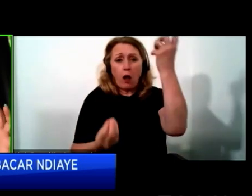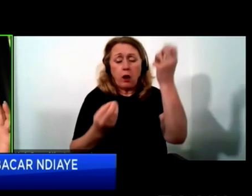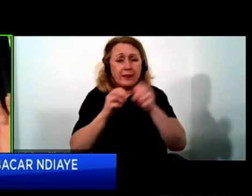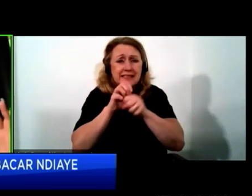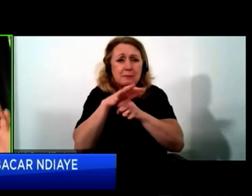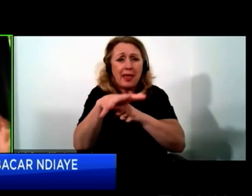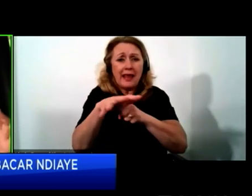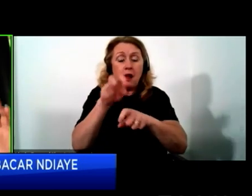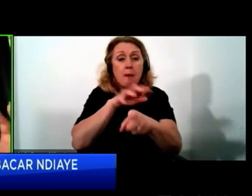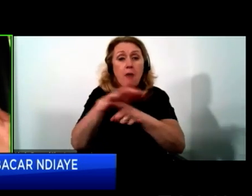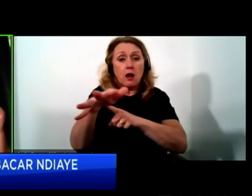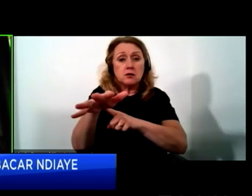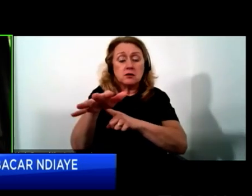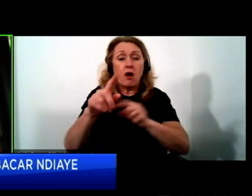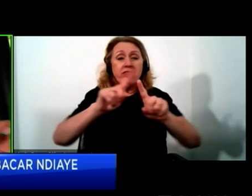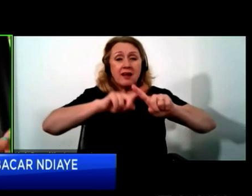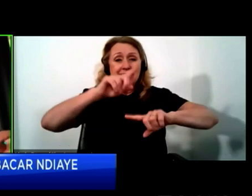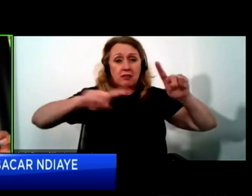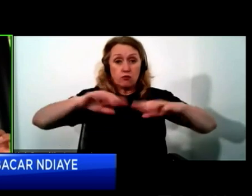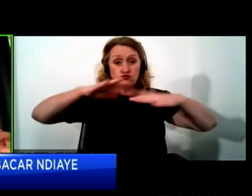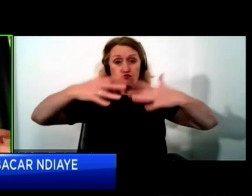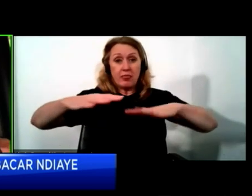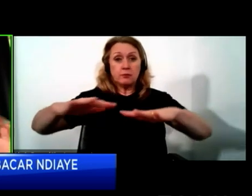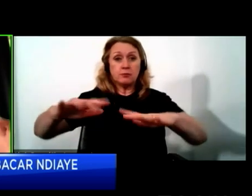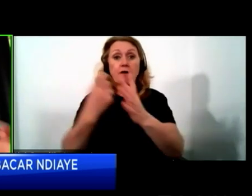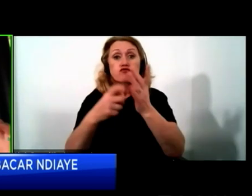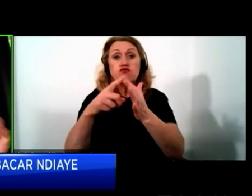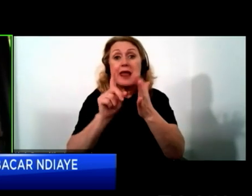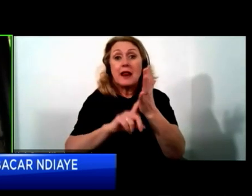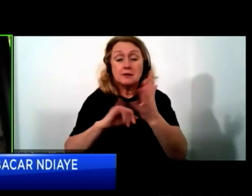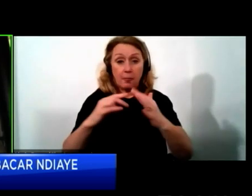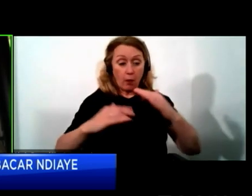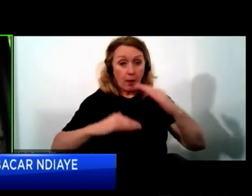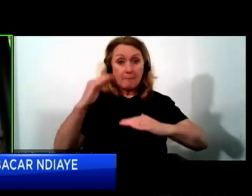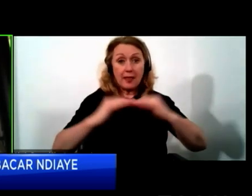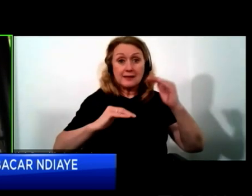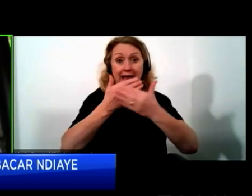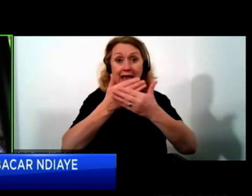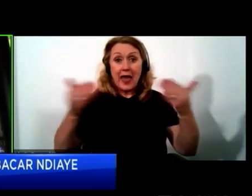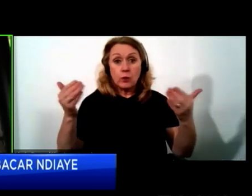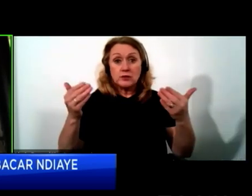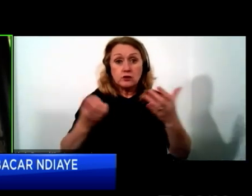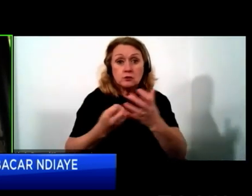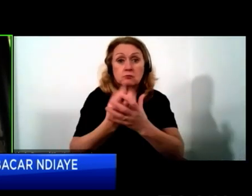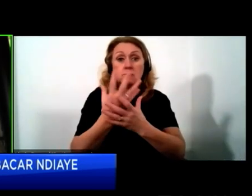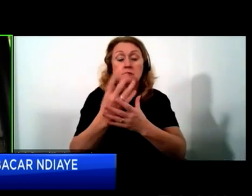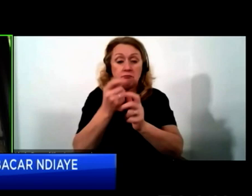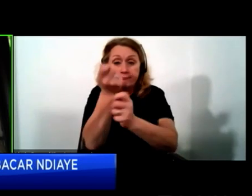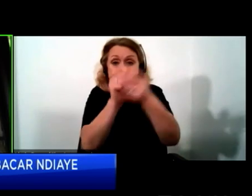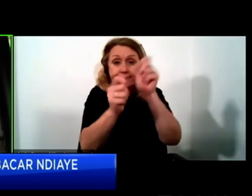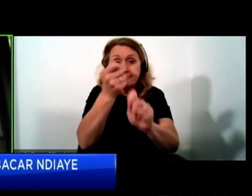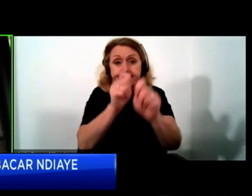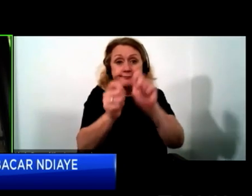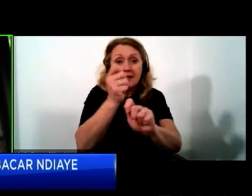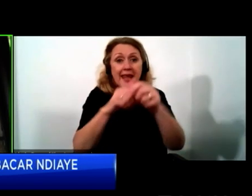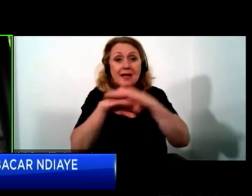the algebraic polyrhythms of griots. They were building a language that would be braided into